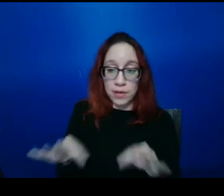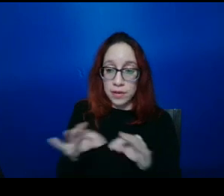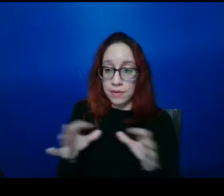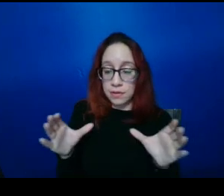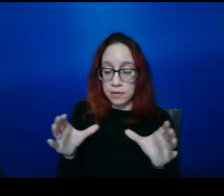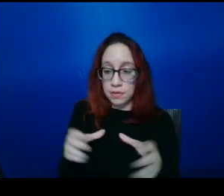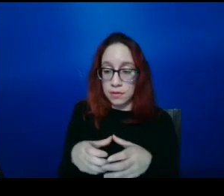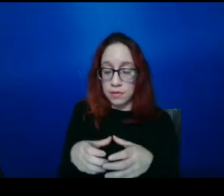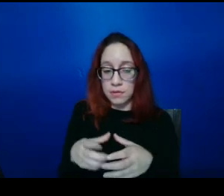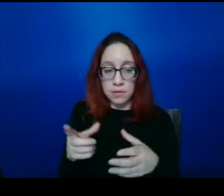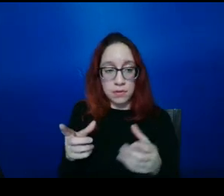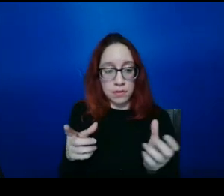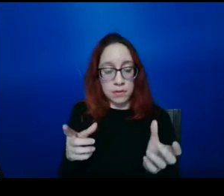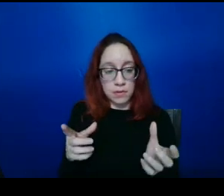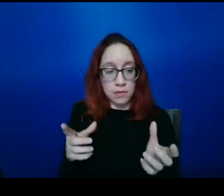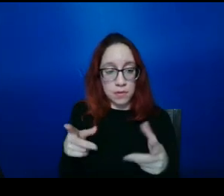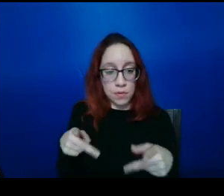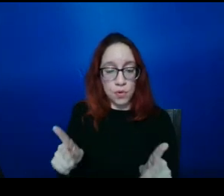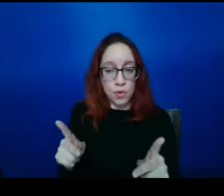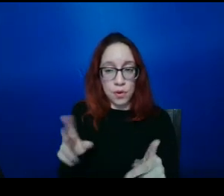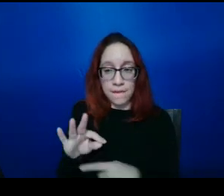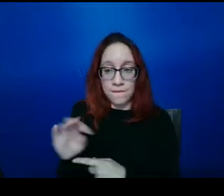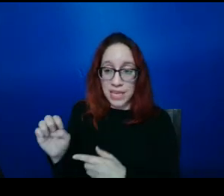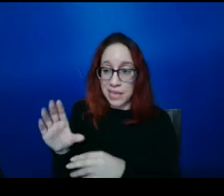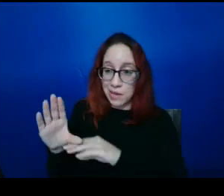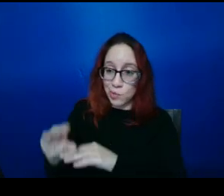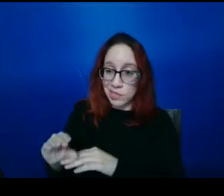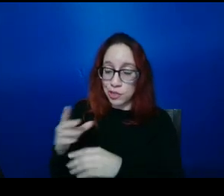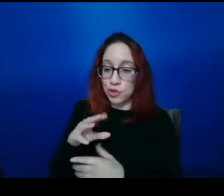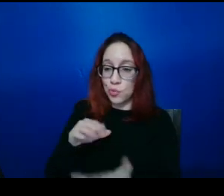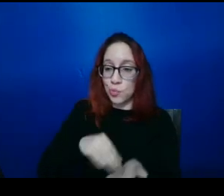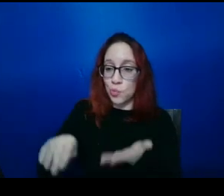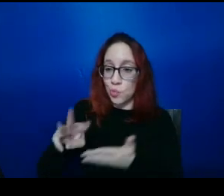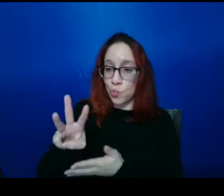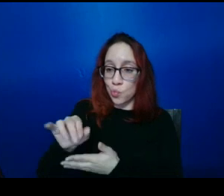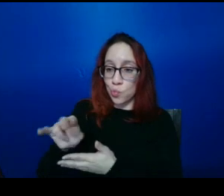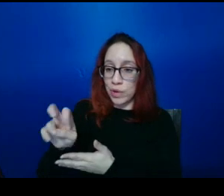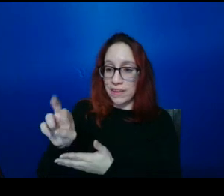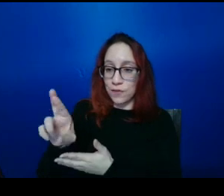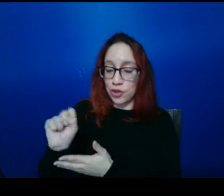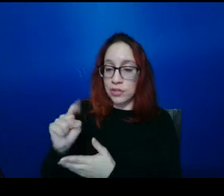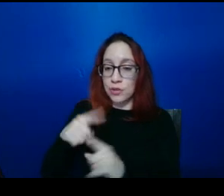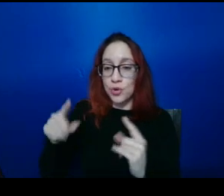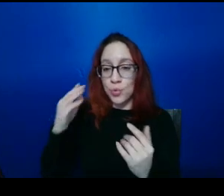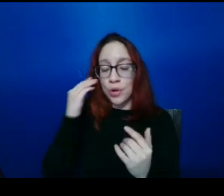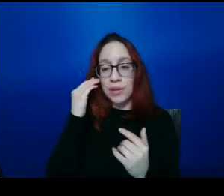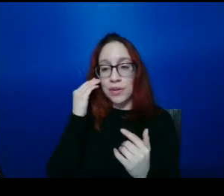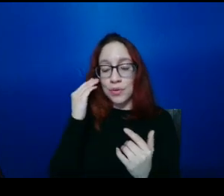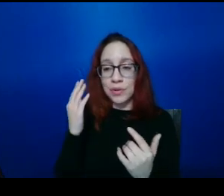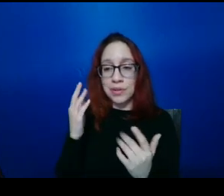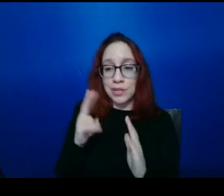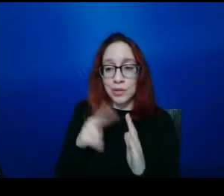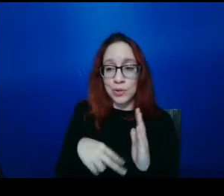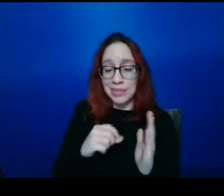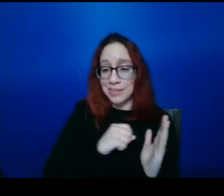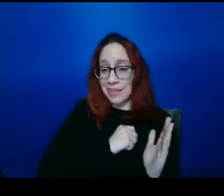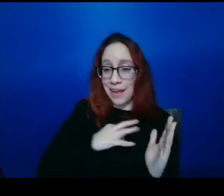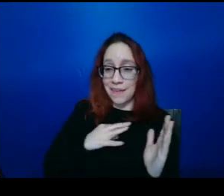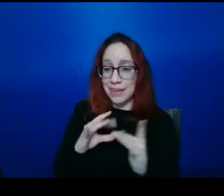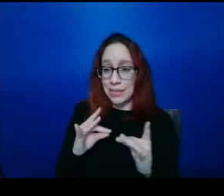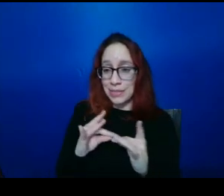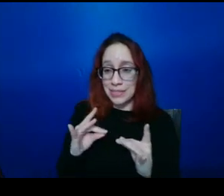committee was permitting fee reductions or waivers. And as we know by reading staff comments, that's